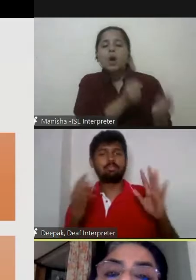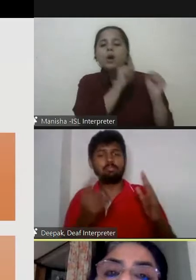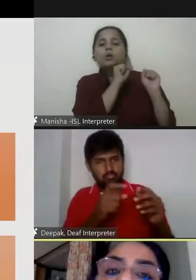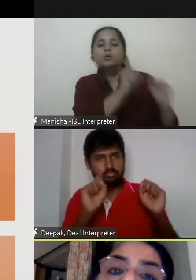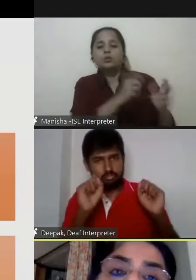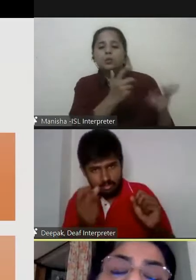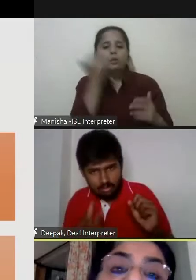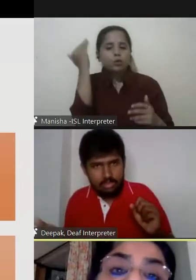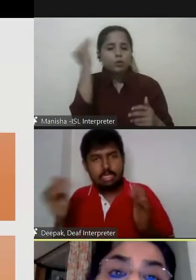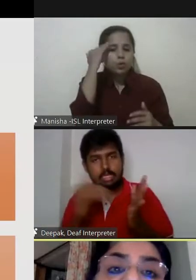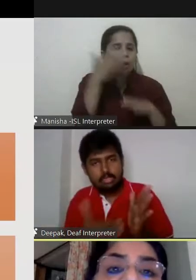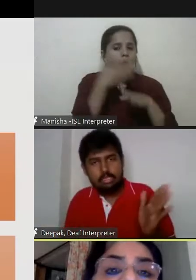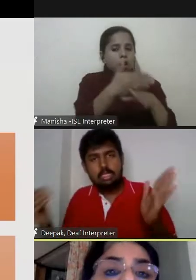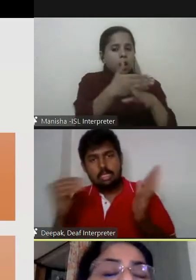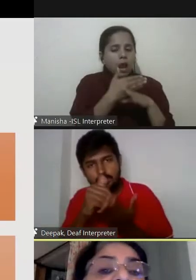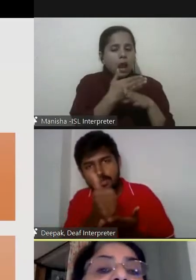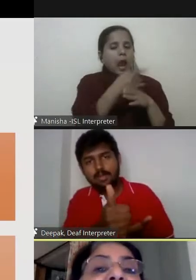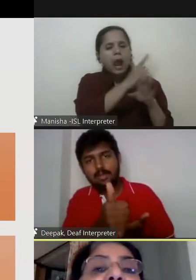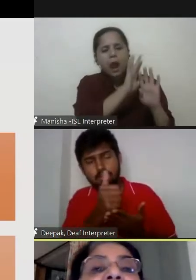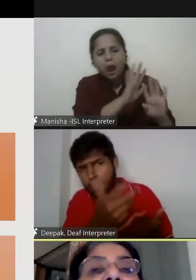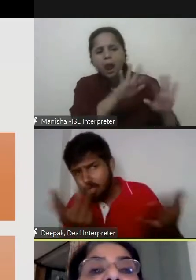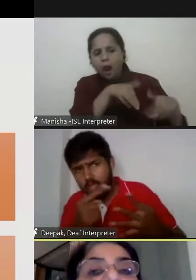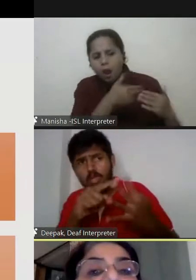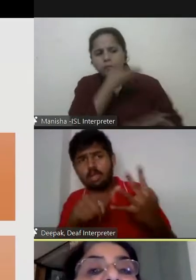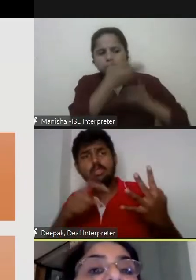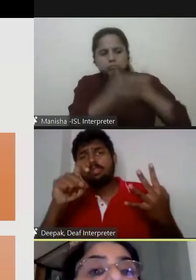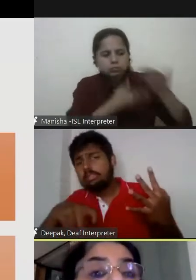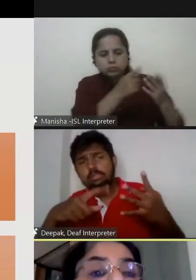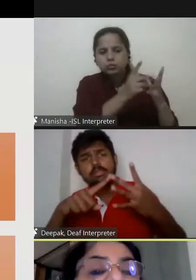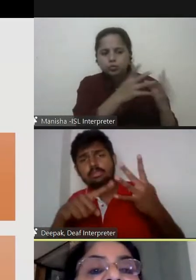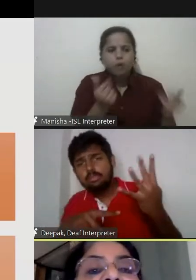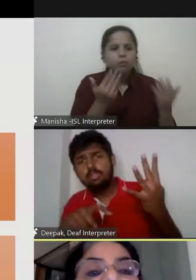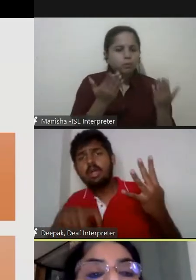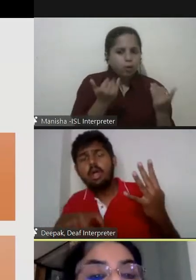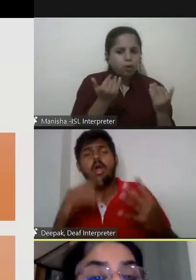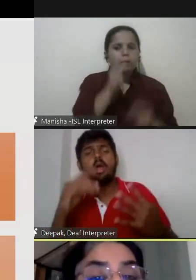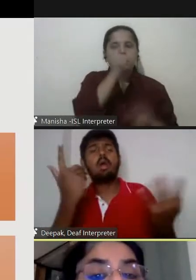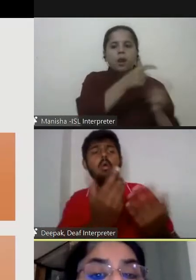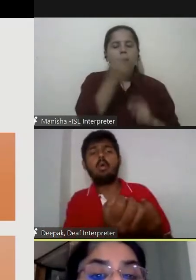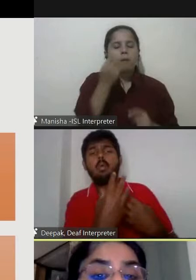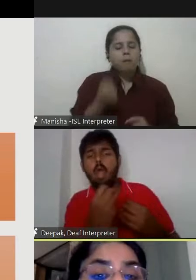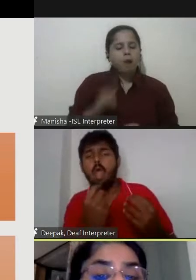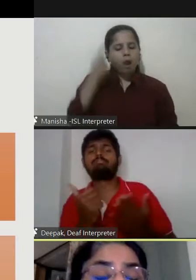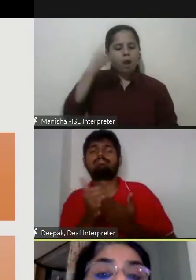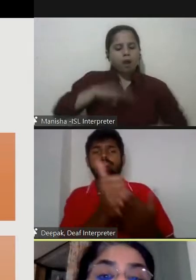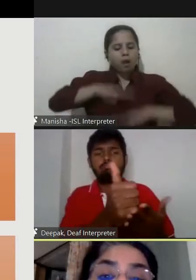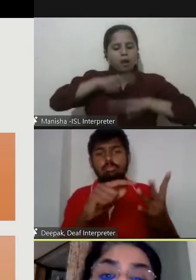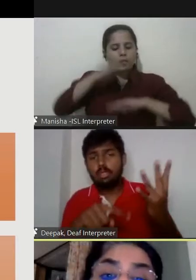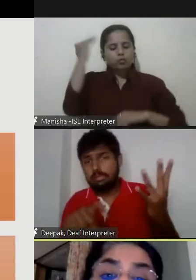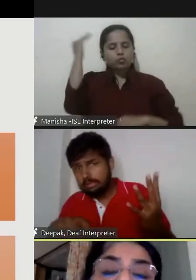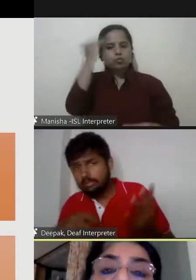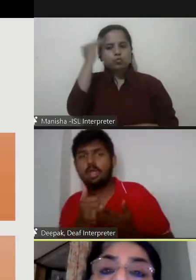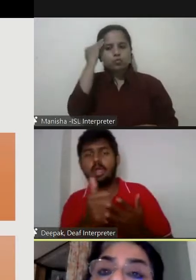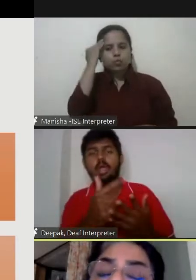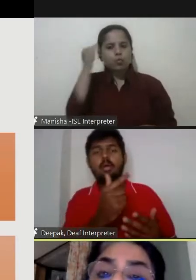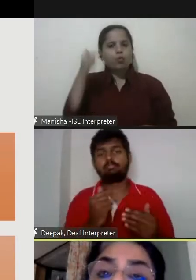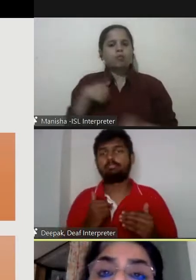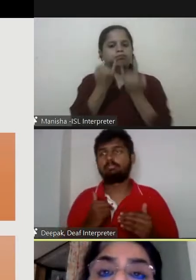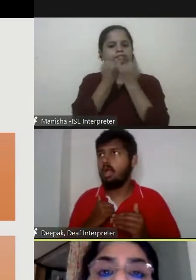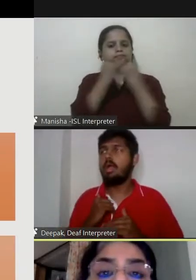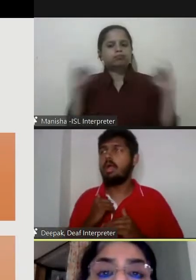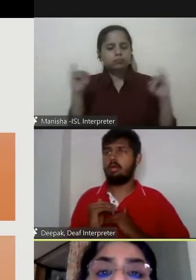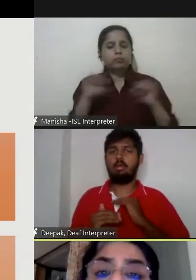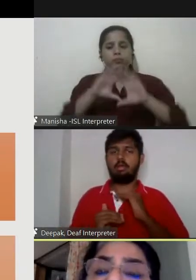the condition and how to deal with it so that people can become self-sufficient and independent. Building groups